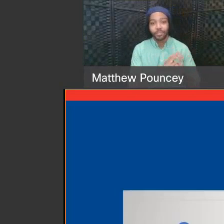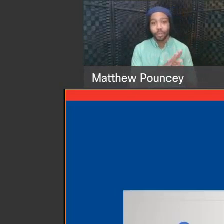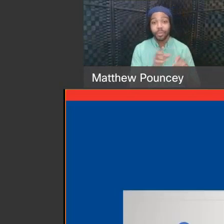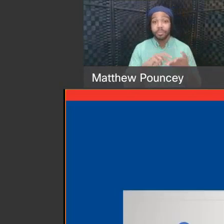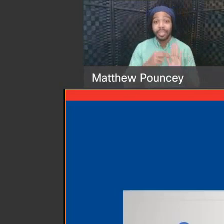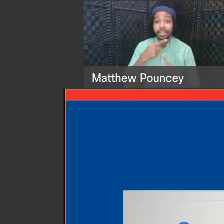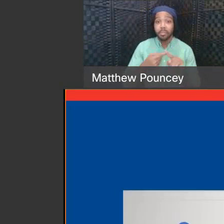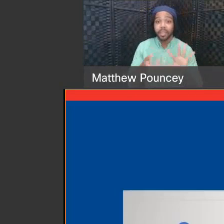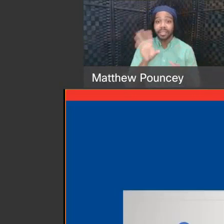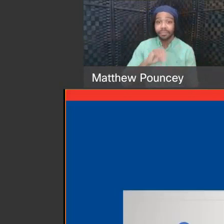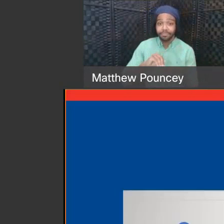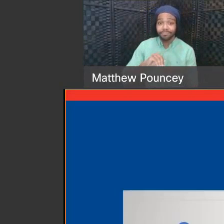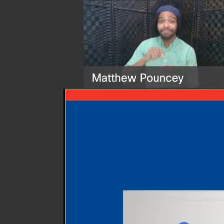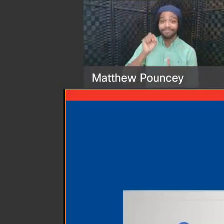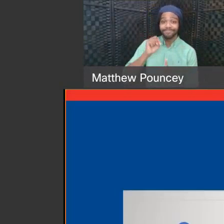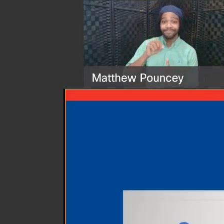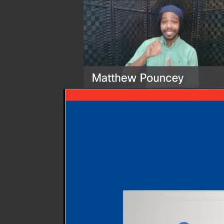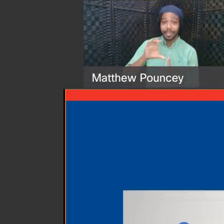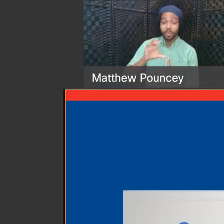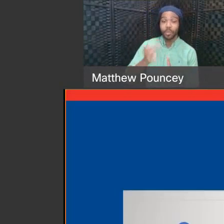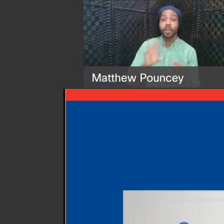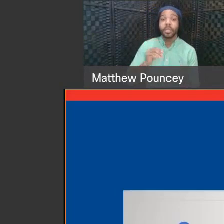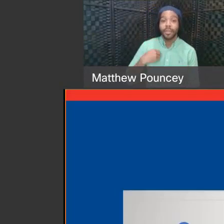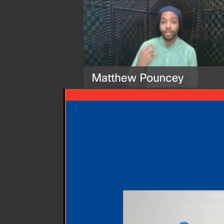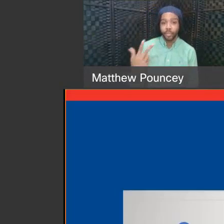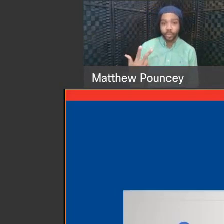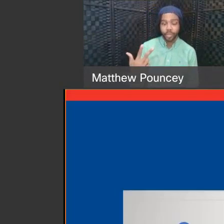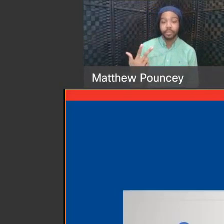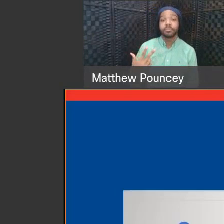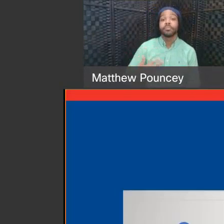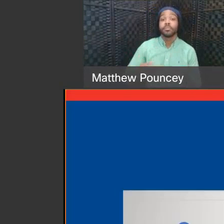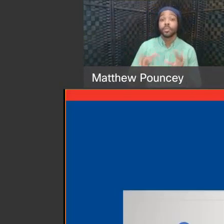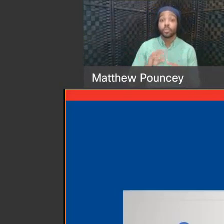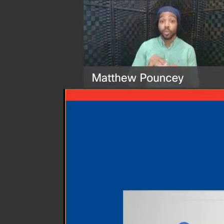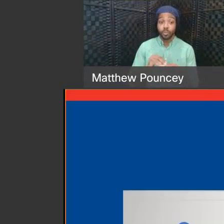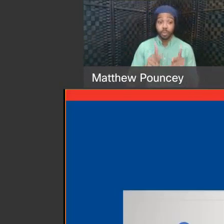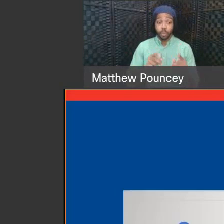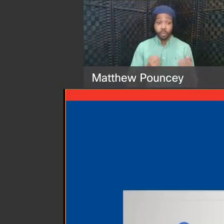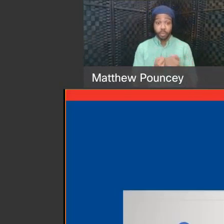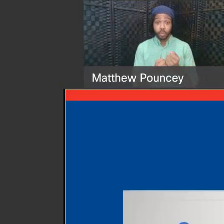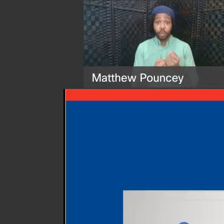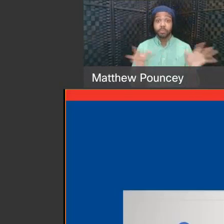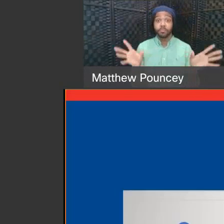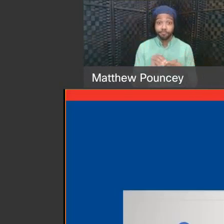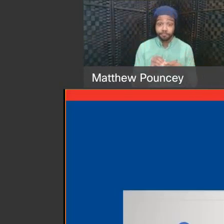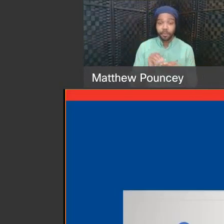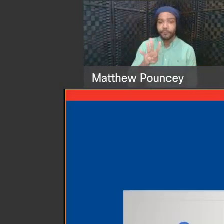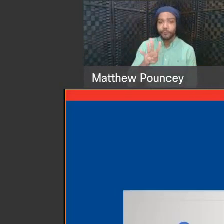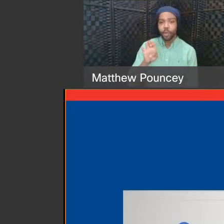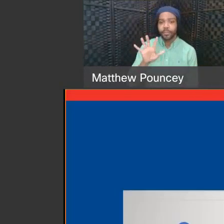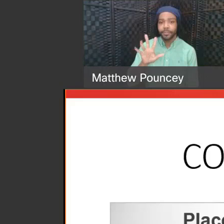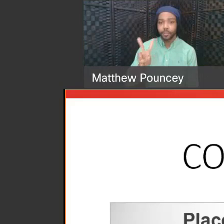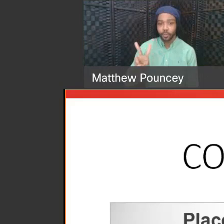December up to 3, and the total people we support who have tested positive for COVID to